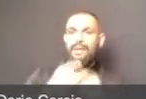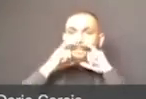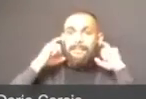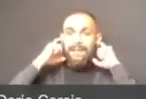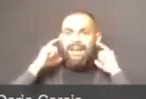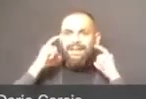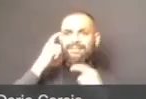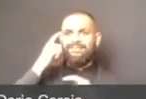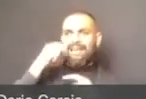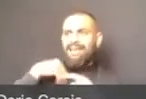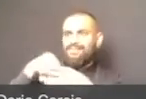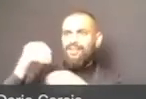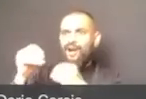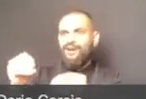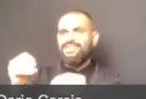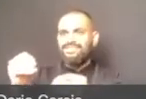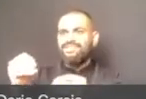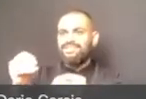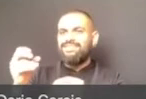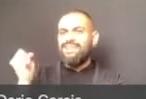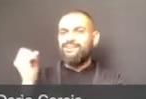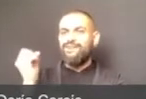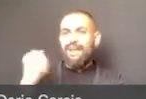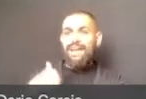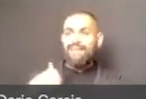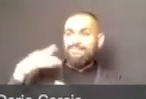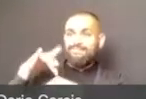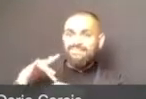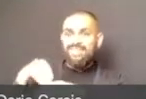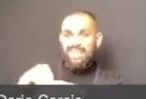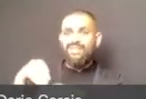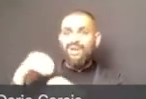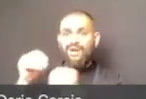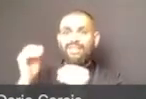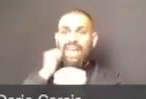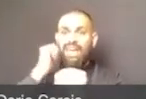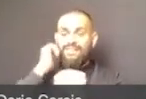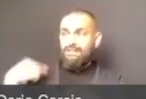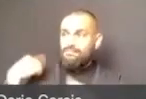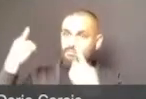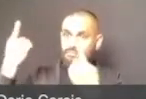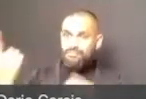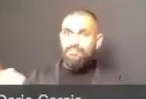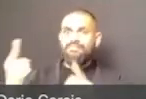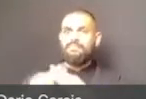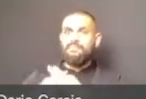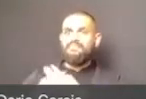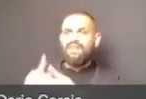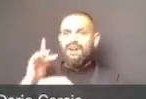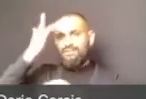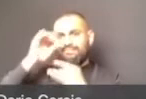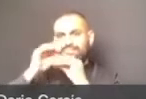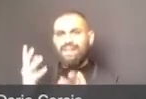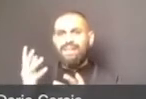in the office. I've been in the office every day, you know, since this has begun, because we are an